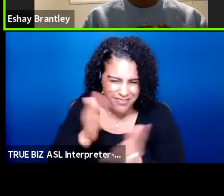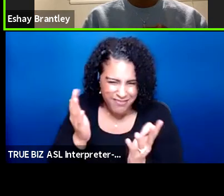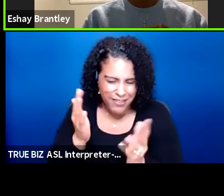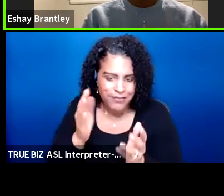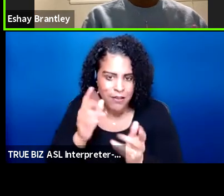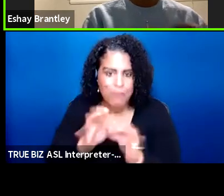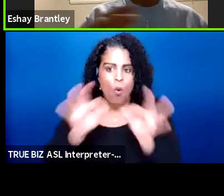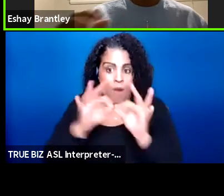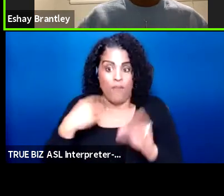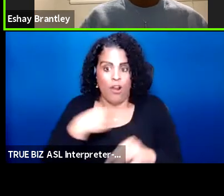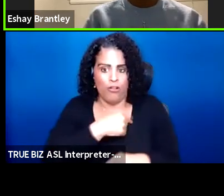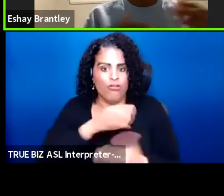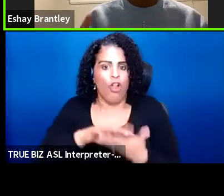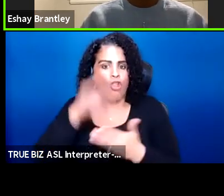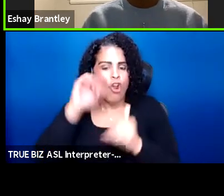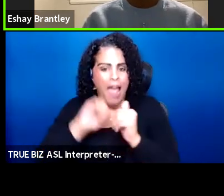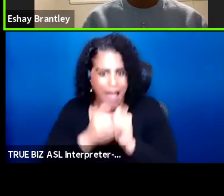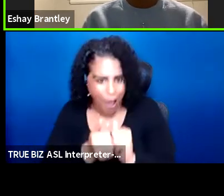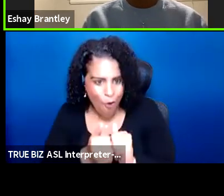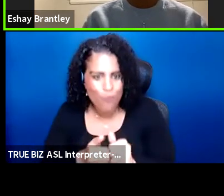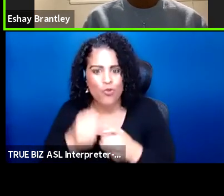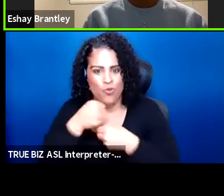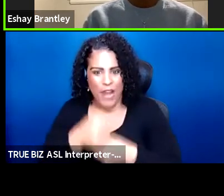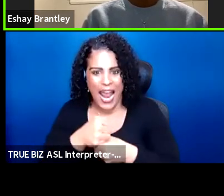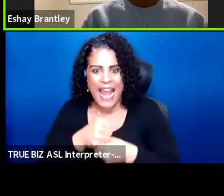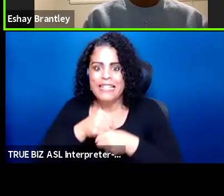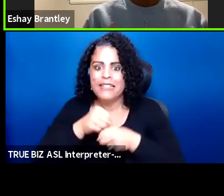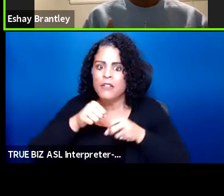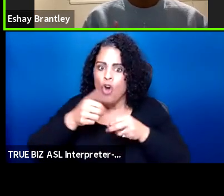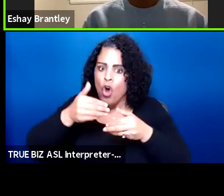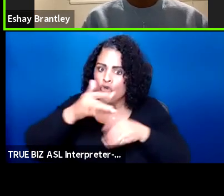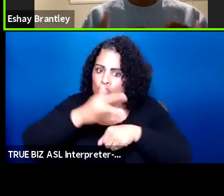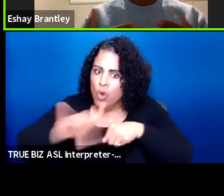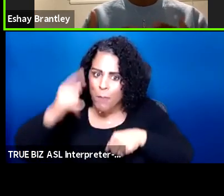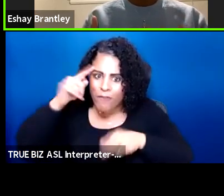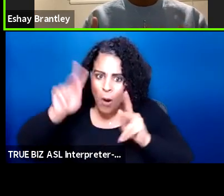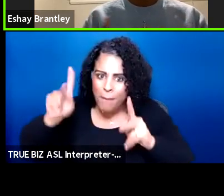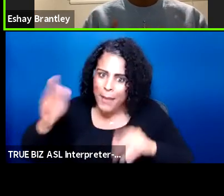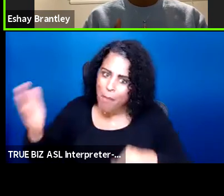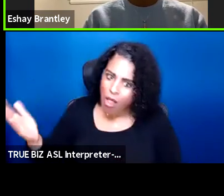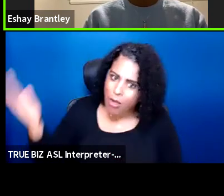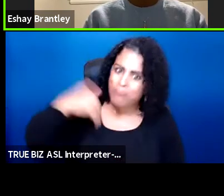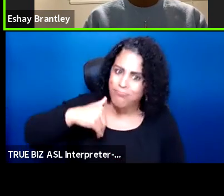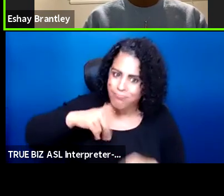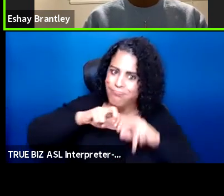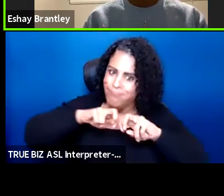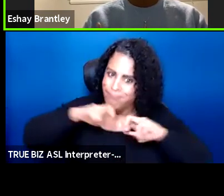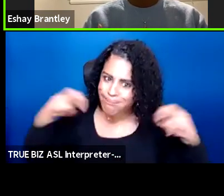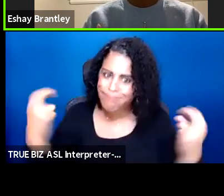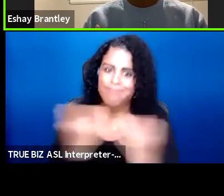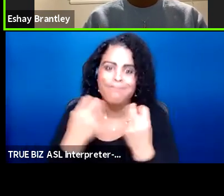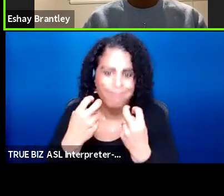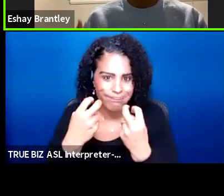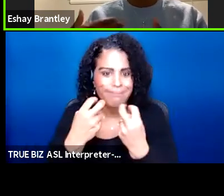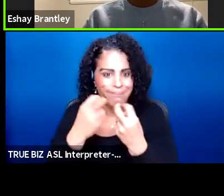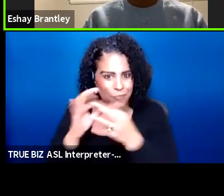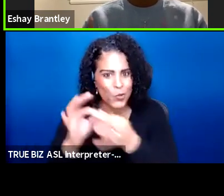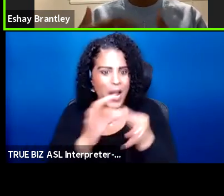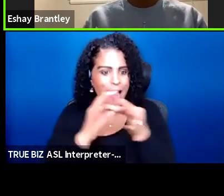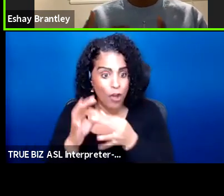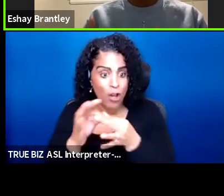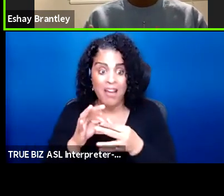to create space around the table for folks coming into theater, and folks that have